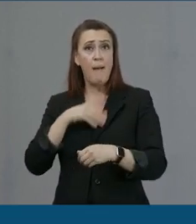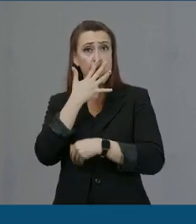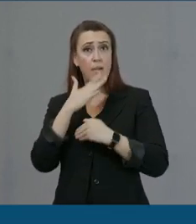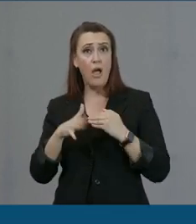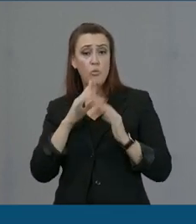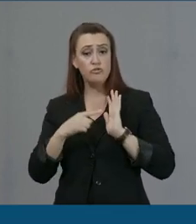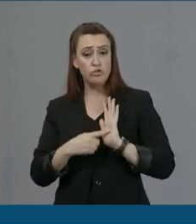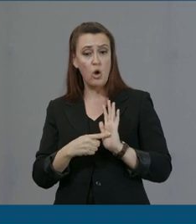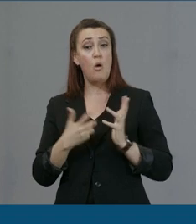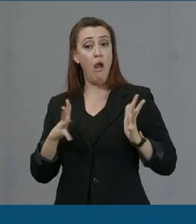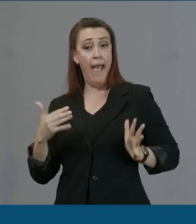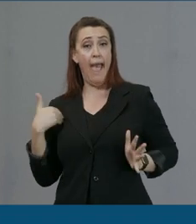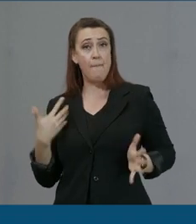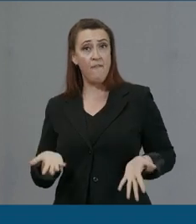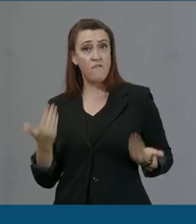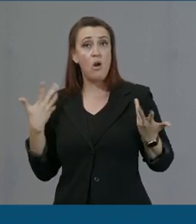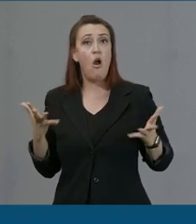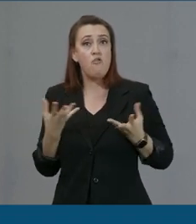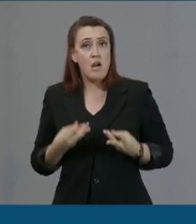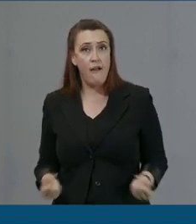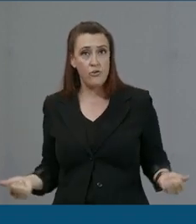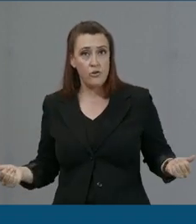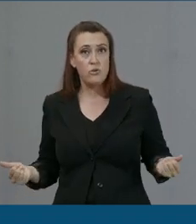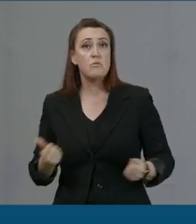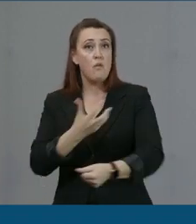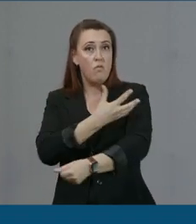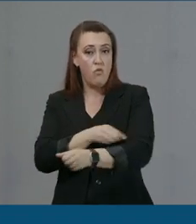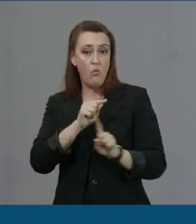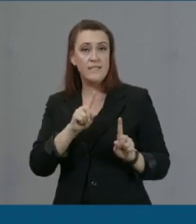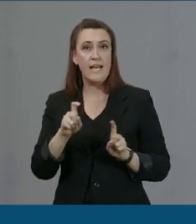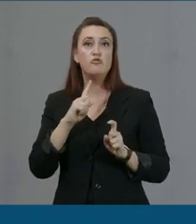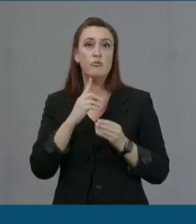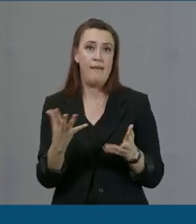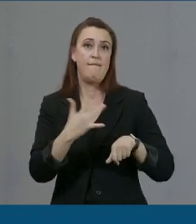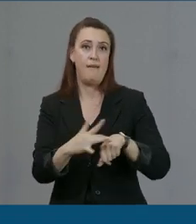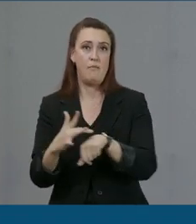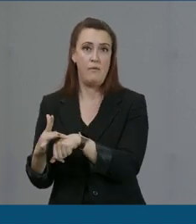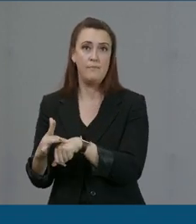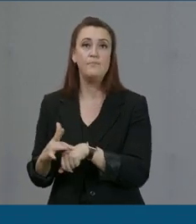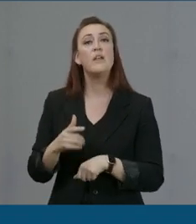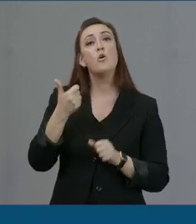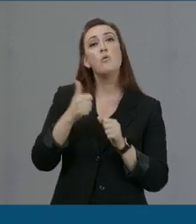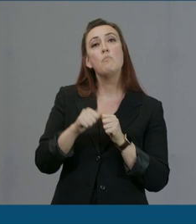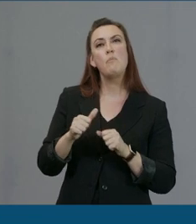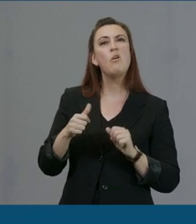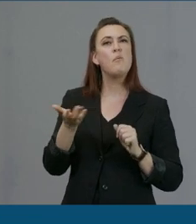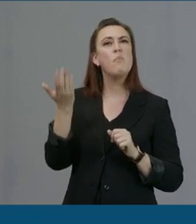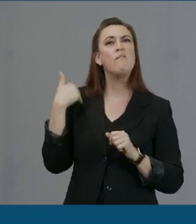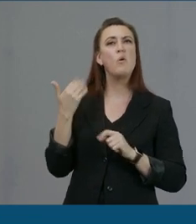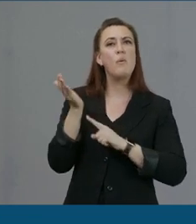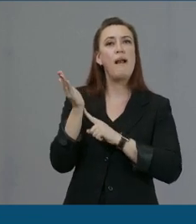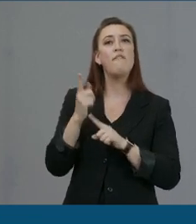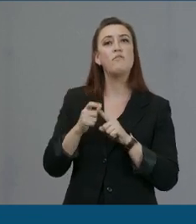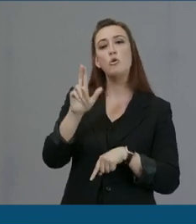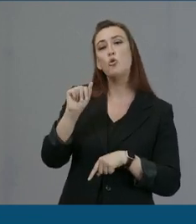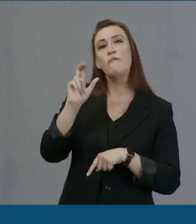I think most people remember Dr. Bobby Robbins from the University of Arizona. He's leading an effort that will have